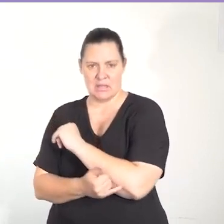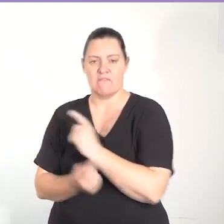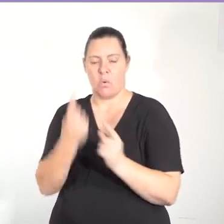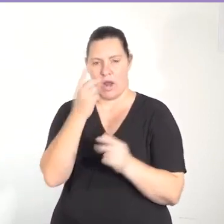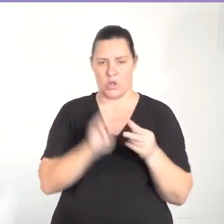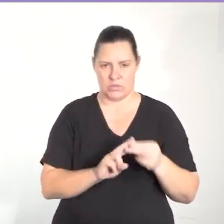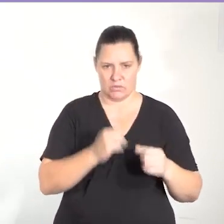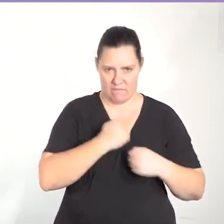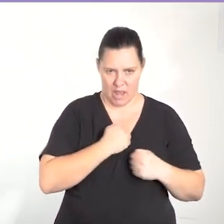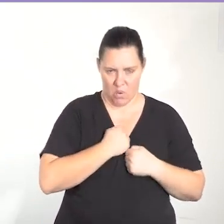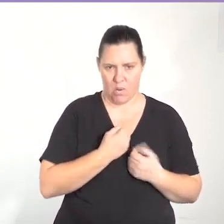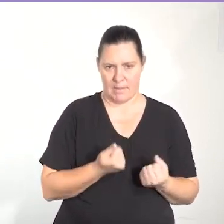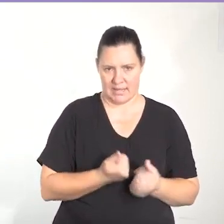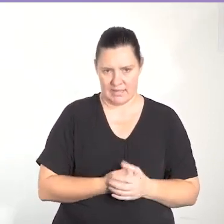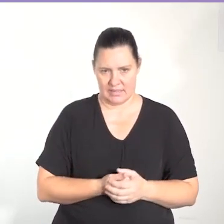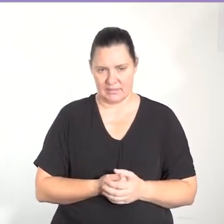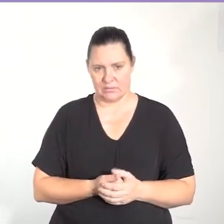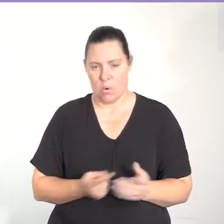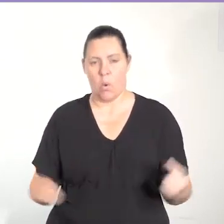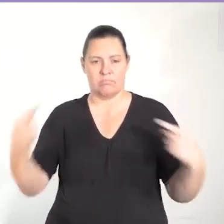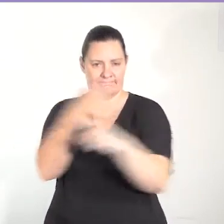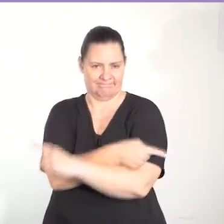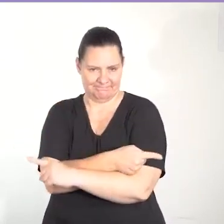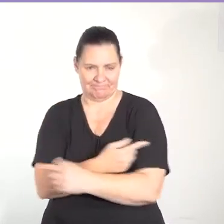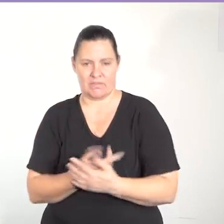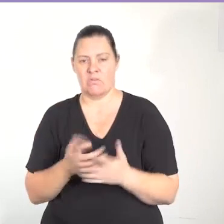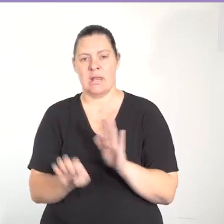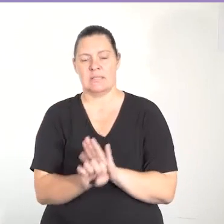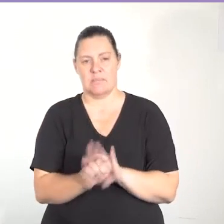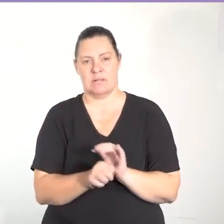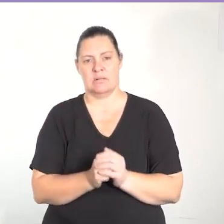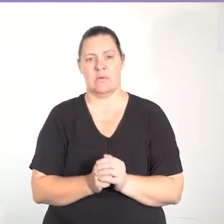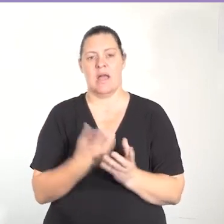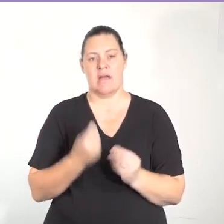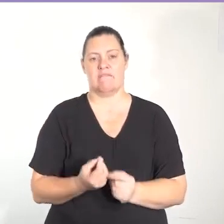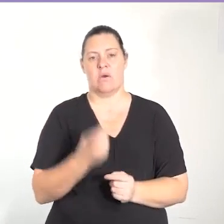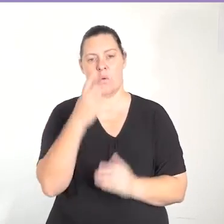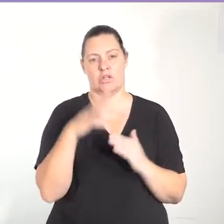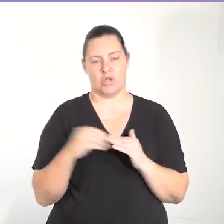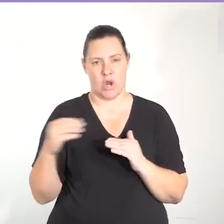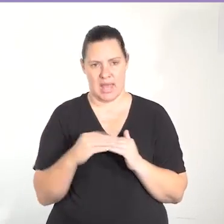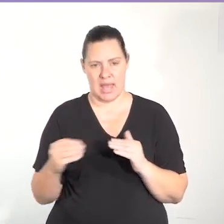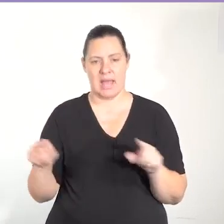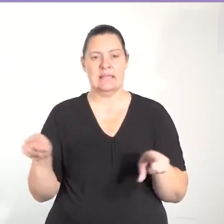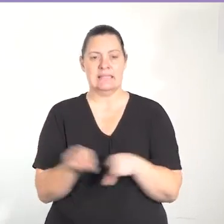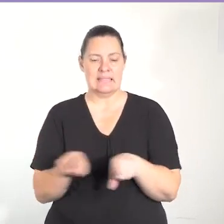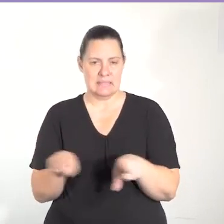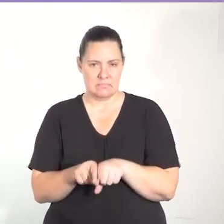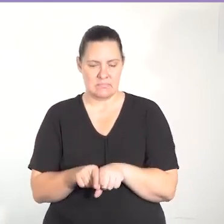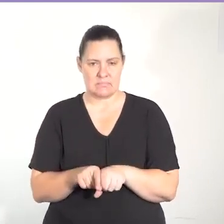to 1 unit of the local currency, or vice versa. For example, we have $1